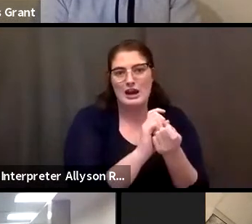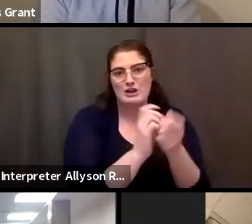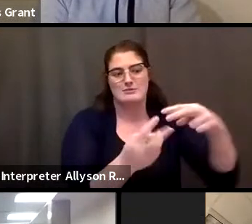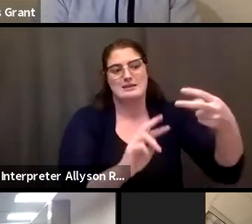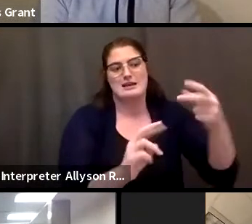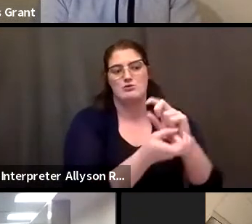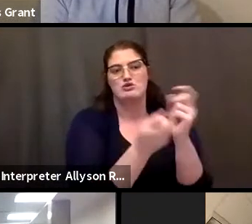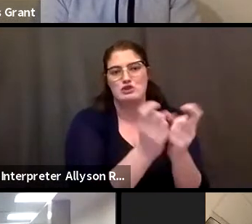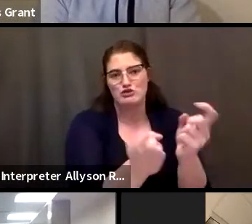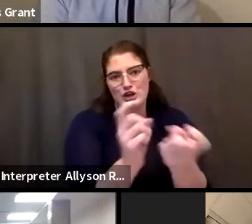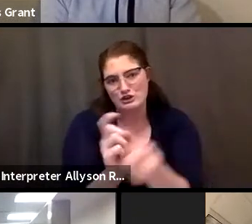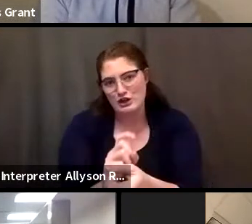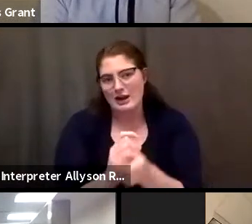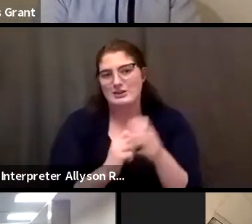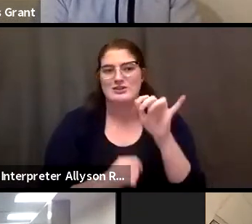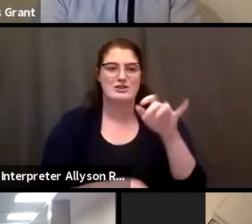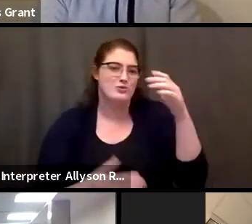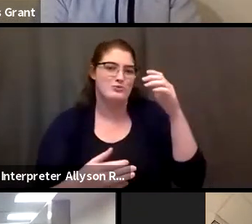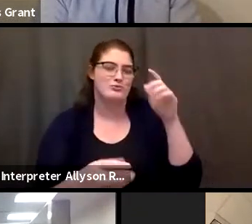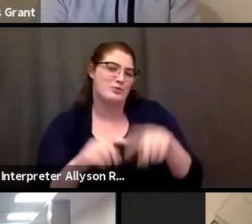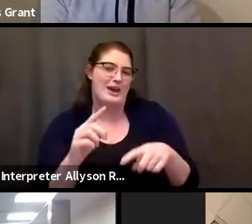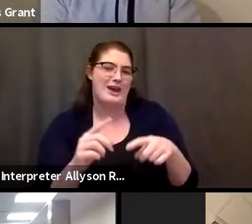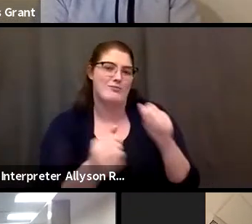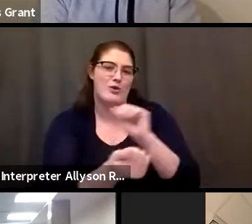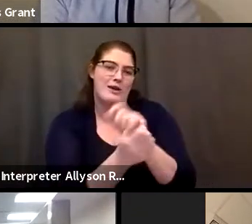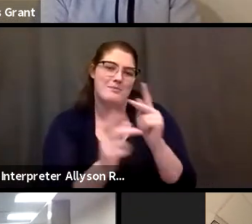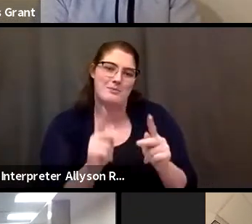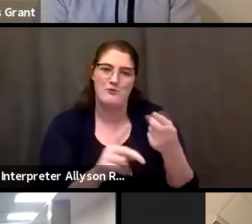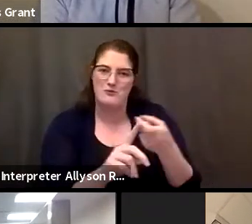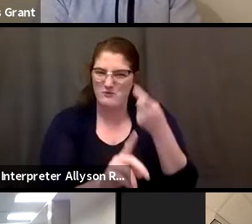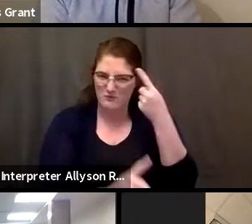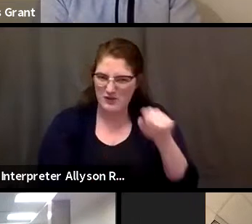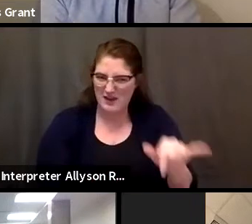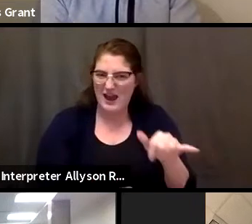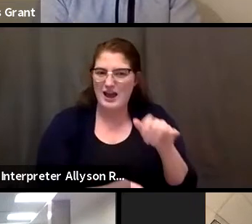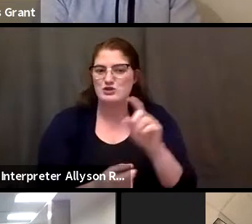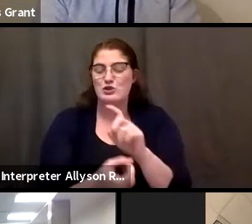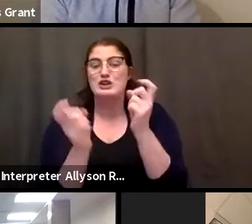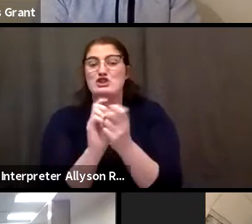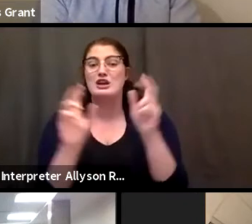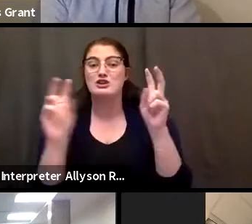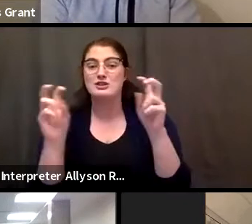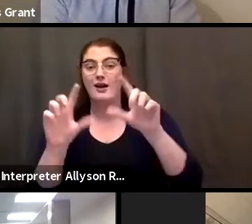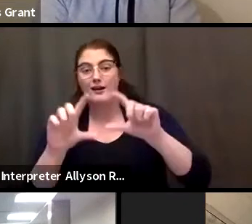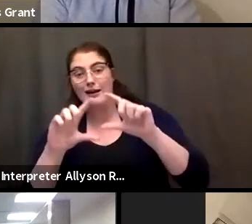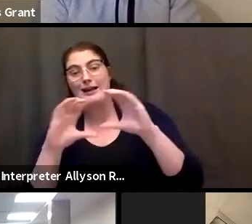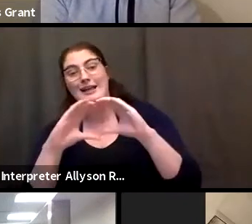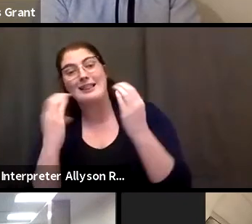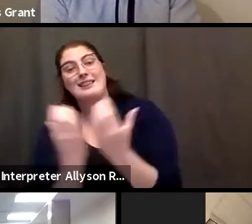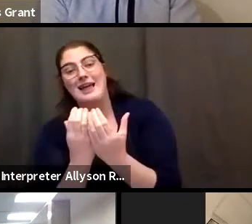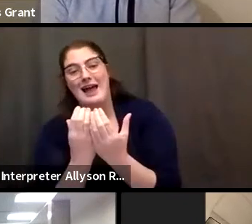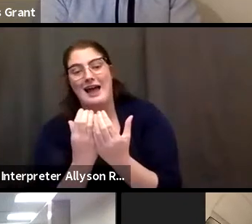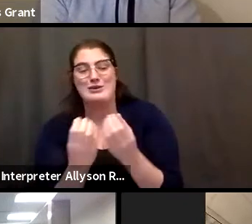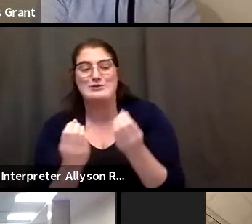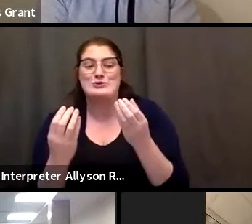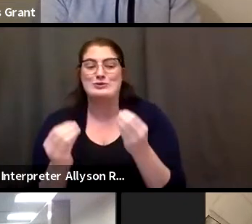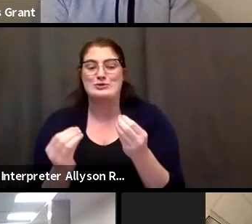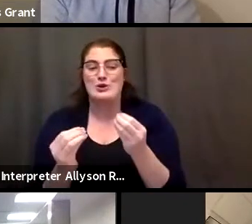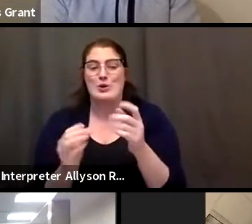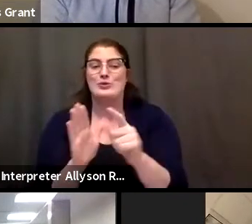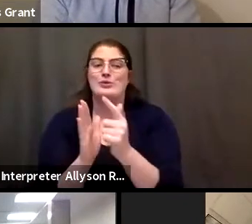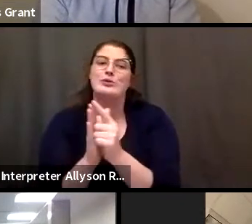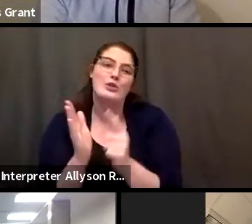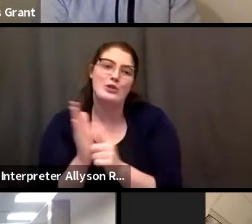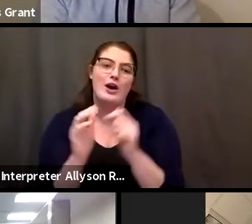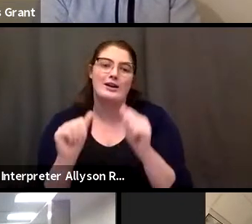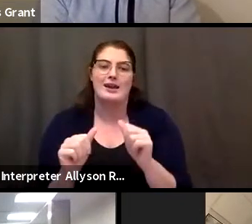again. So they changed the class so that it doesn't matter what is done to change it, the law can still be enforced on it. And